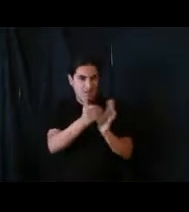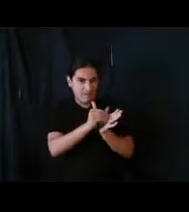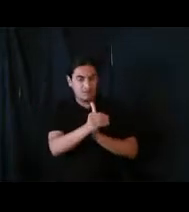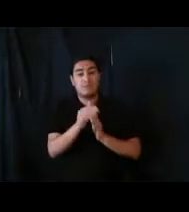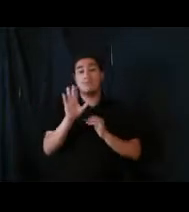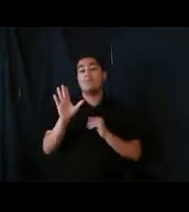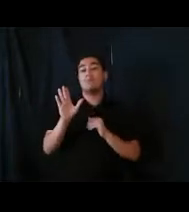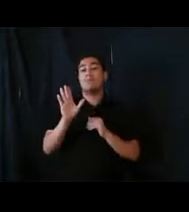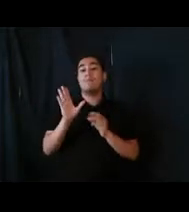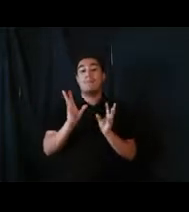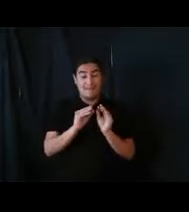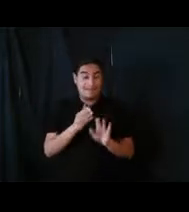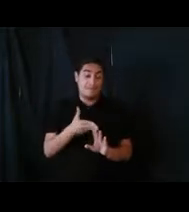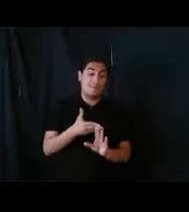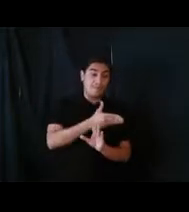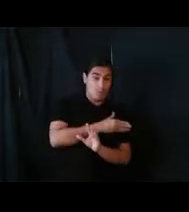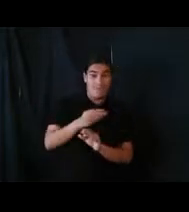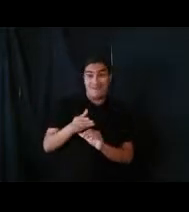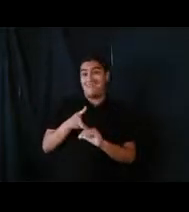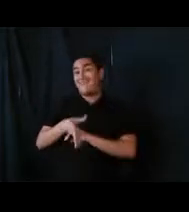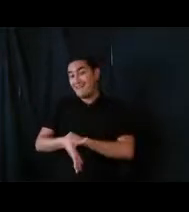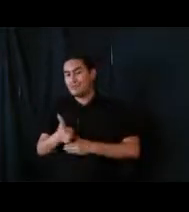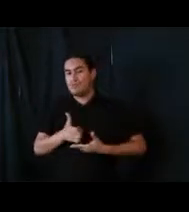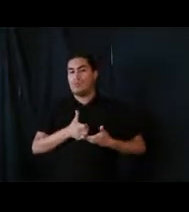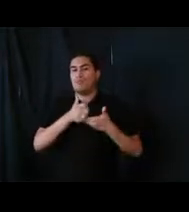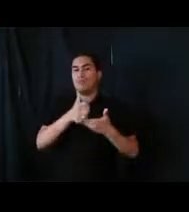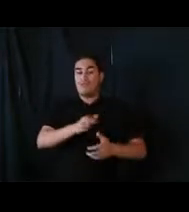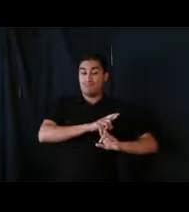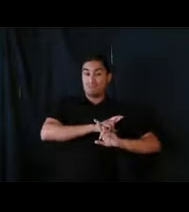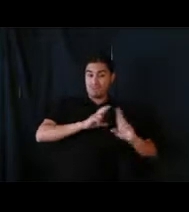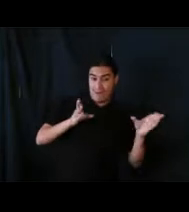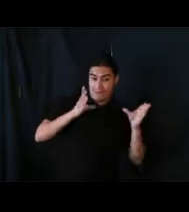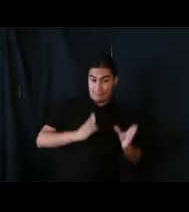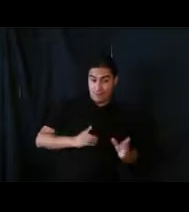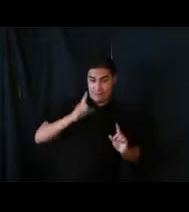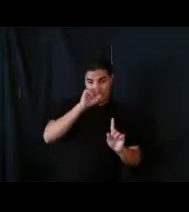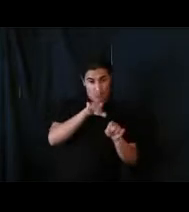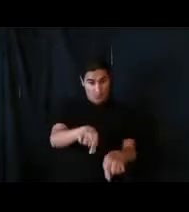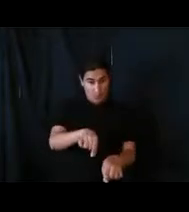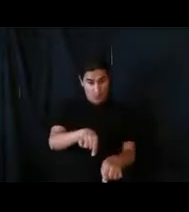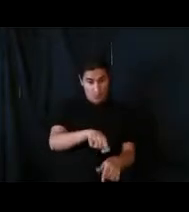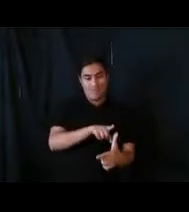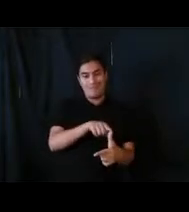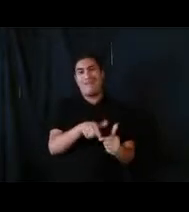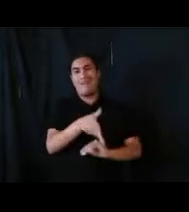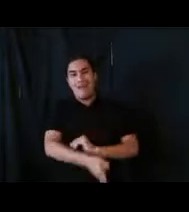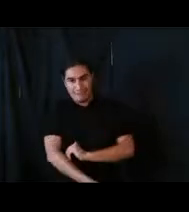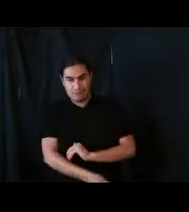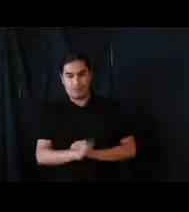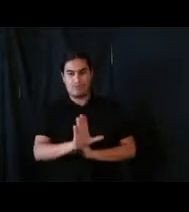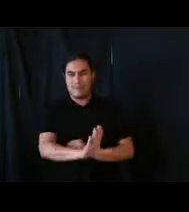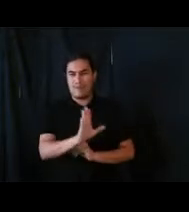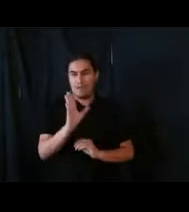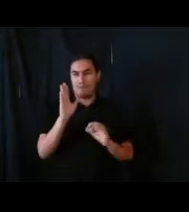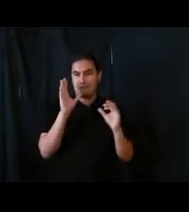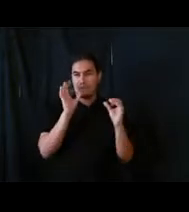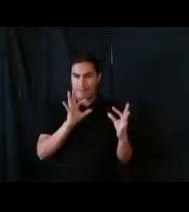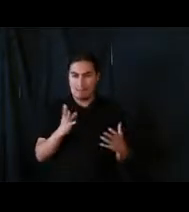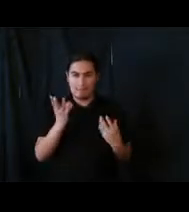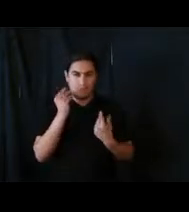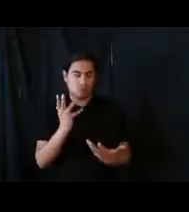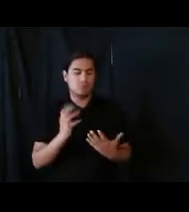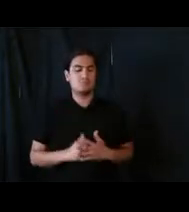meetings before it and after it to help prepare the person to be there um so there are a lot of expenses